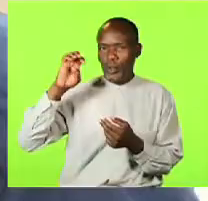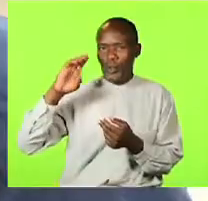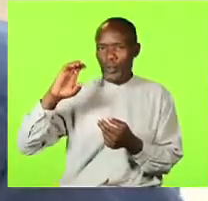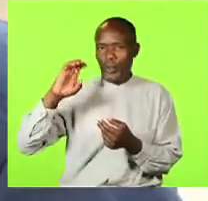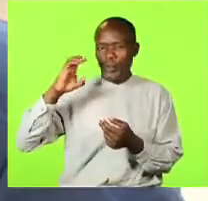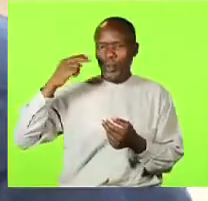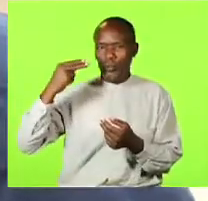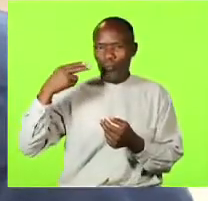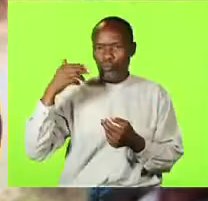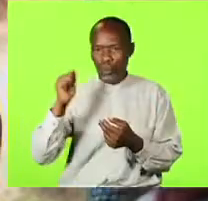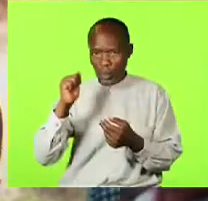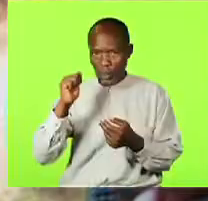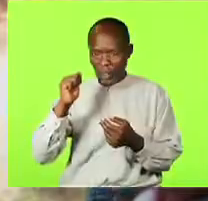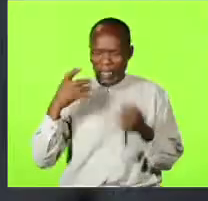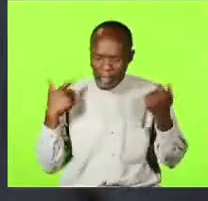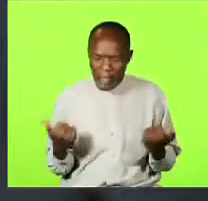happens within the same communities.